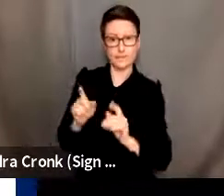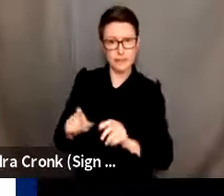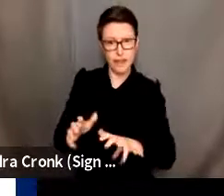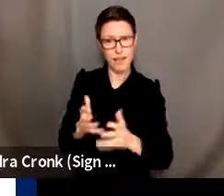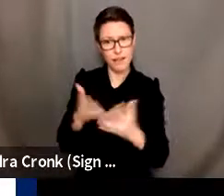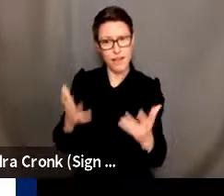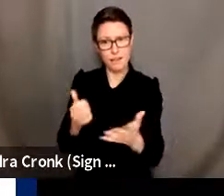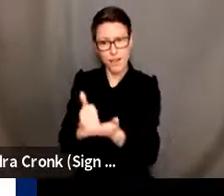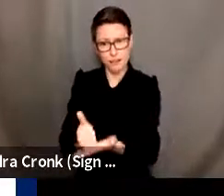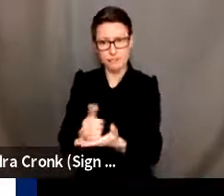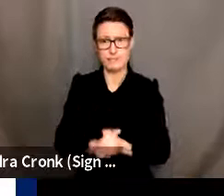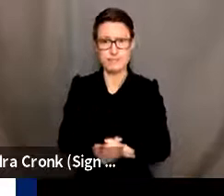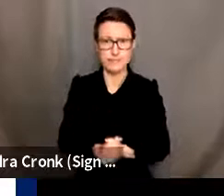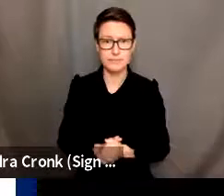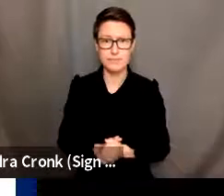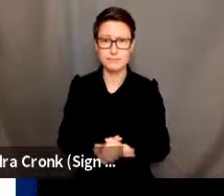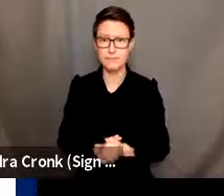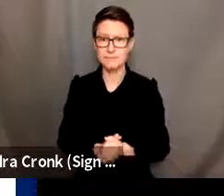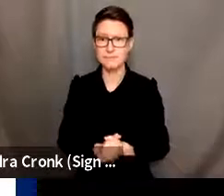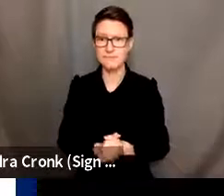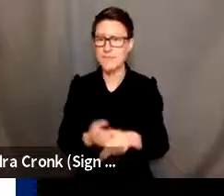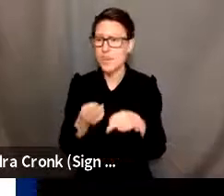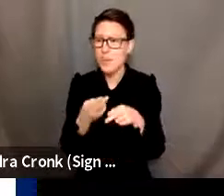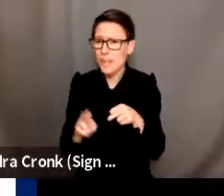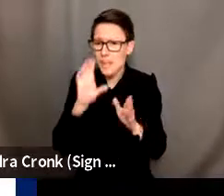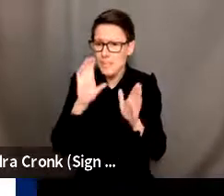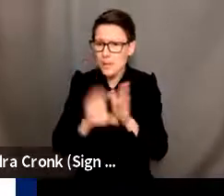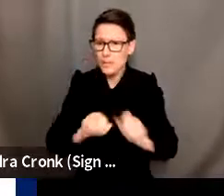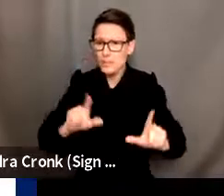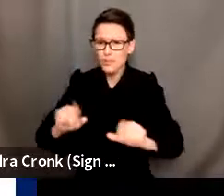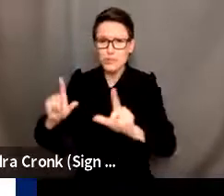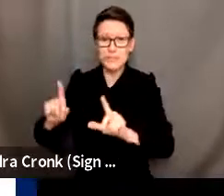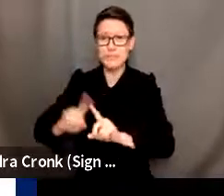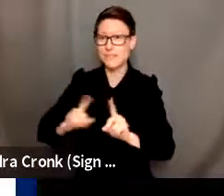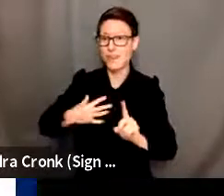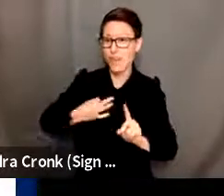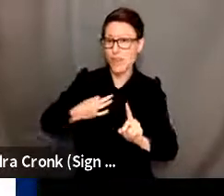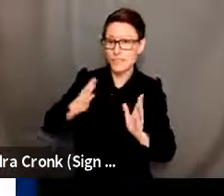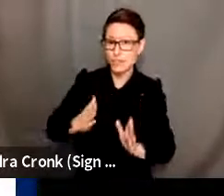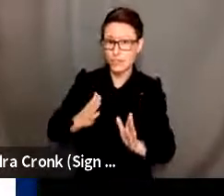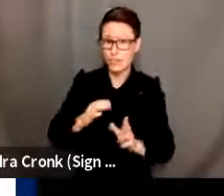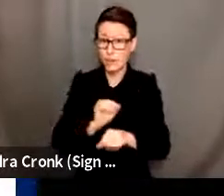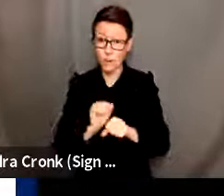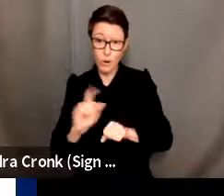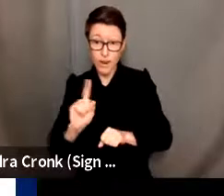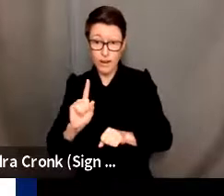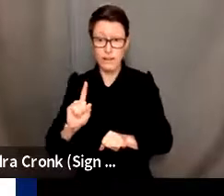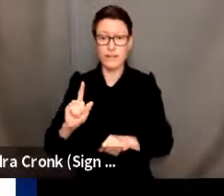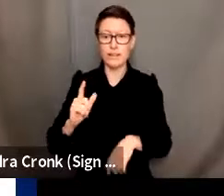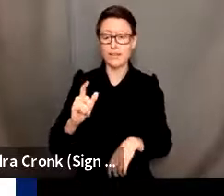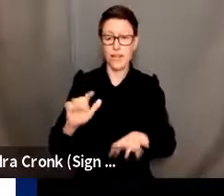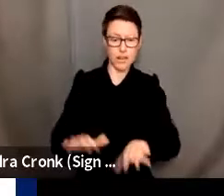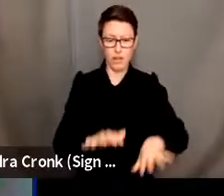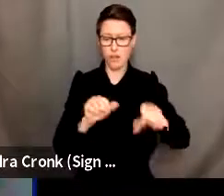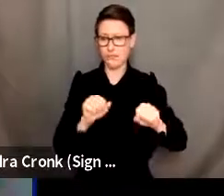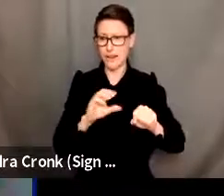So these, I'm just going to flip through quickly. These are some pictures of volunteers at work in the adoption and stray area in this image.